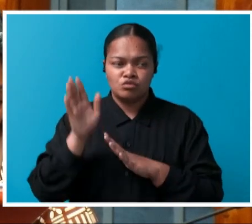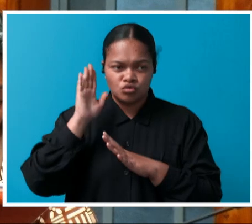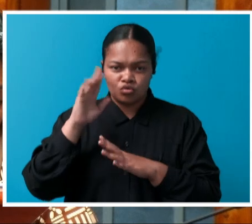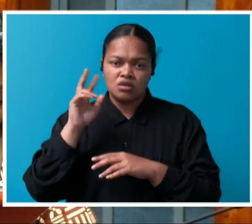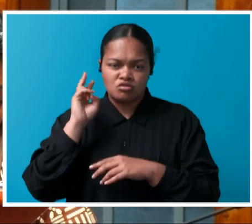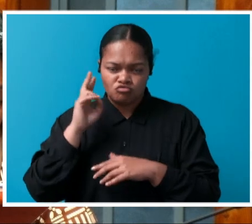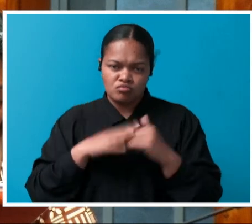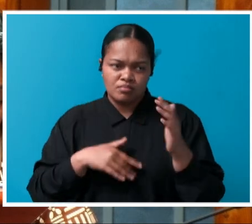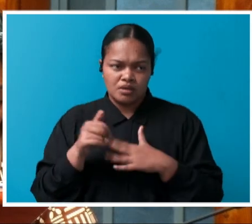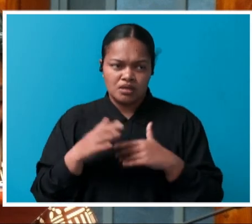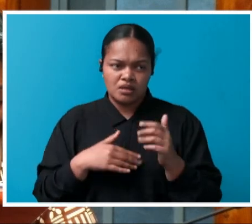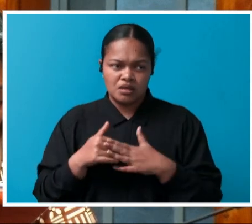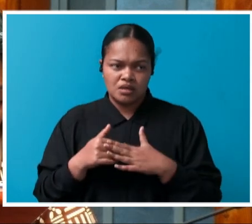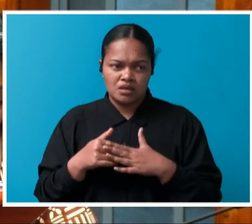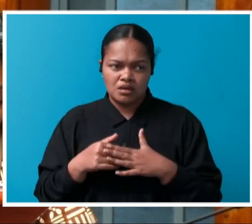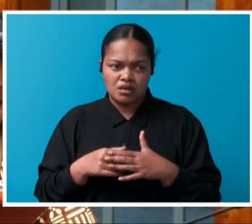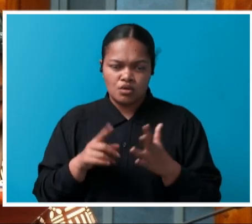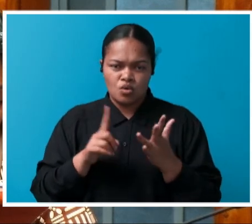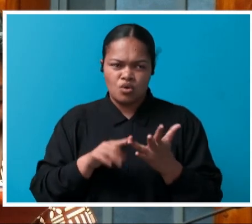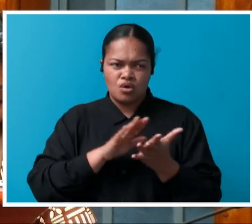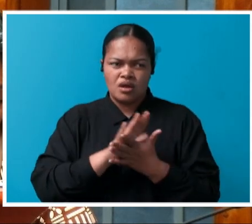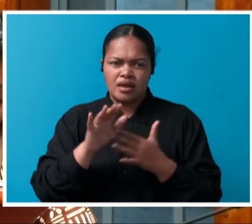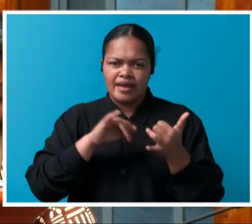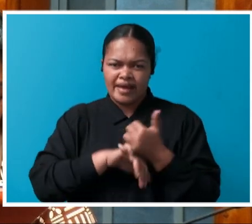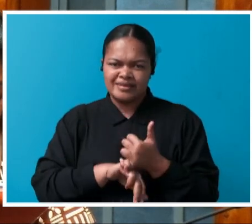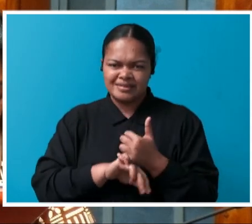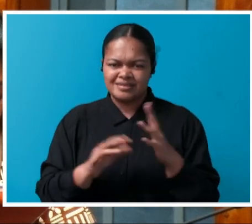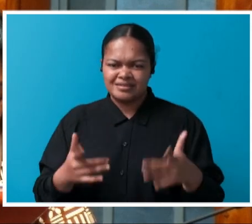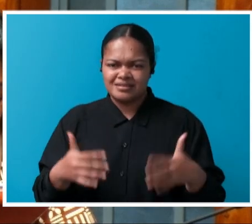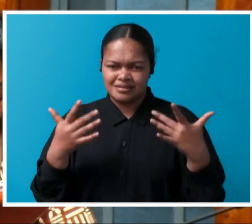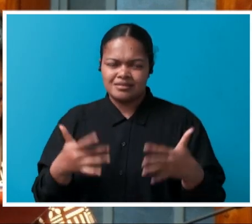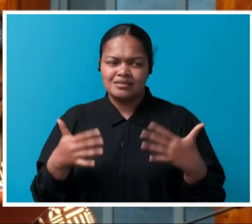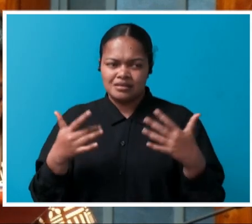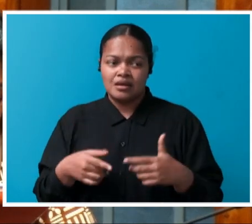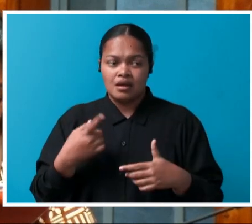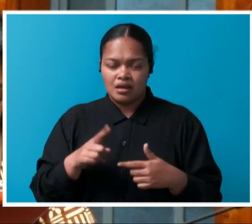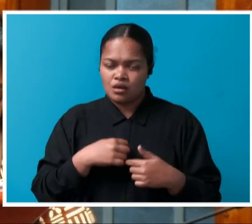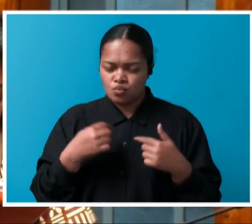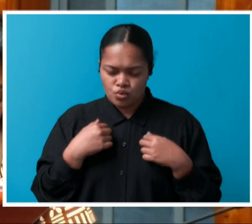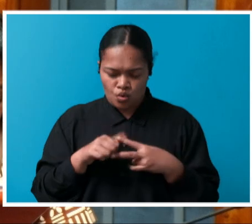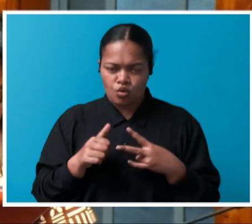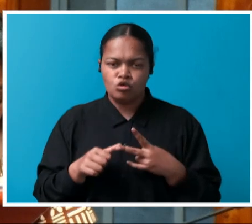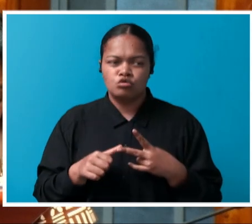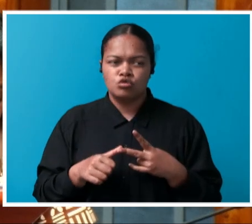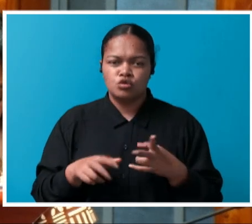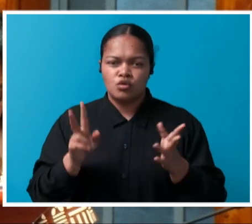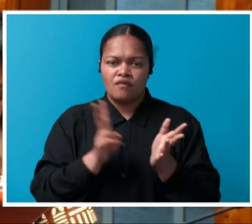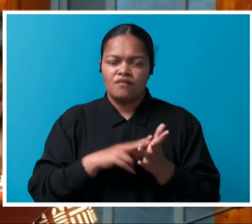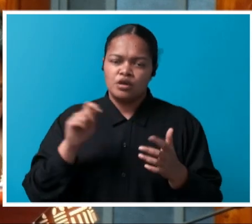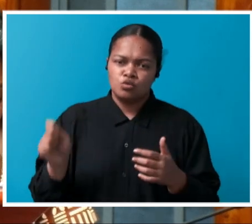rebuilt due to its OHS status, and we are also trying to regain Watuanga Primary